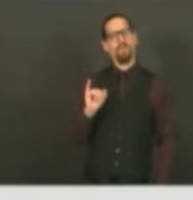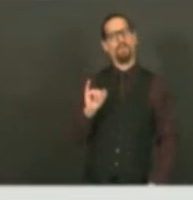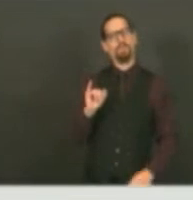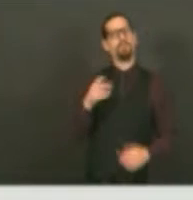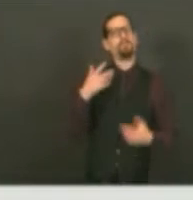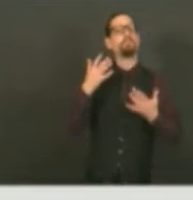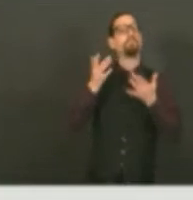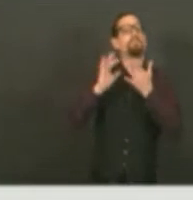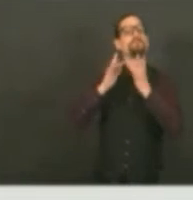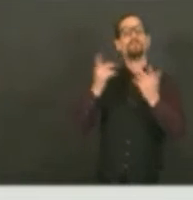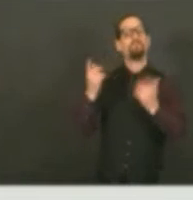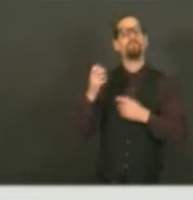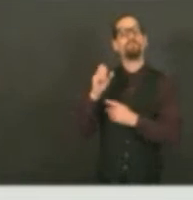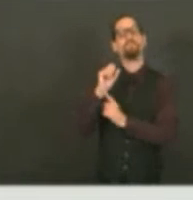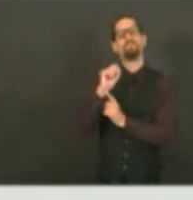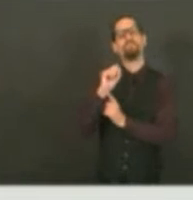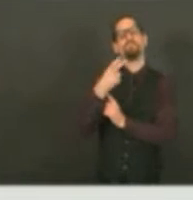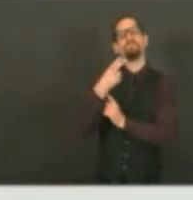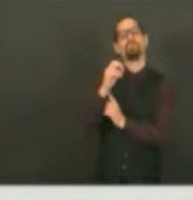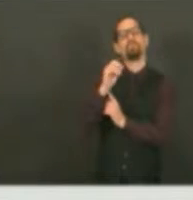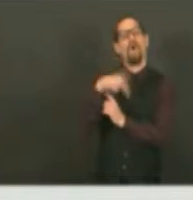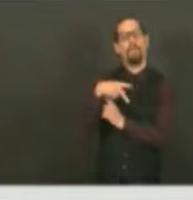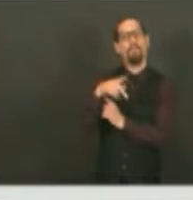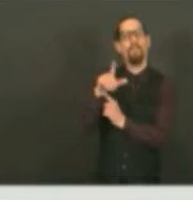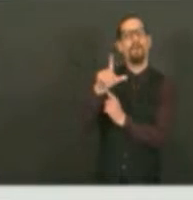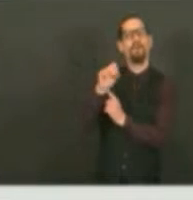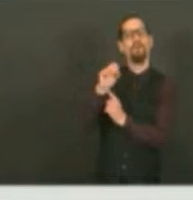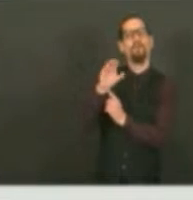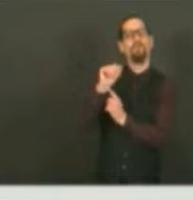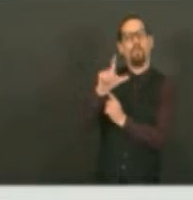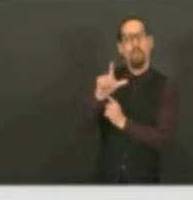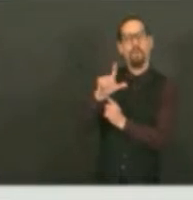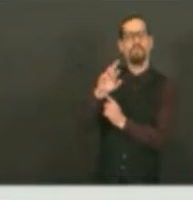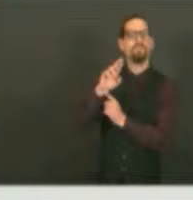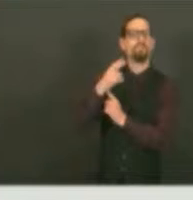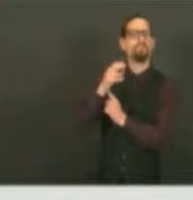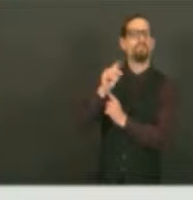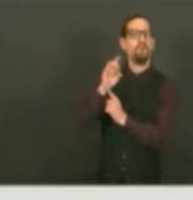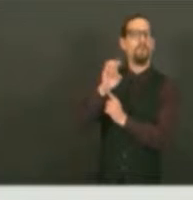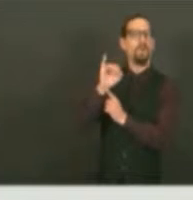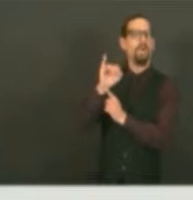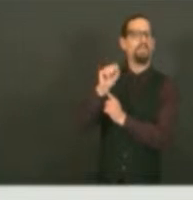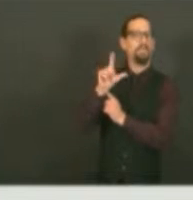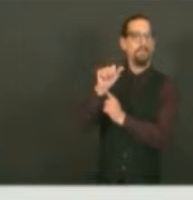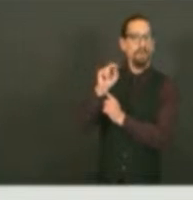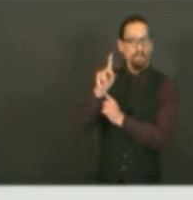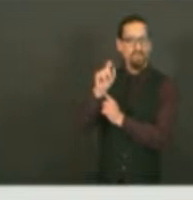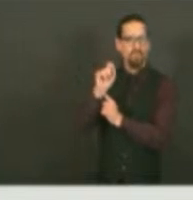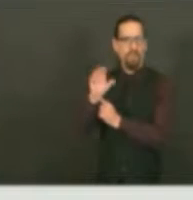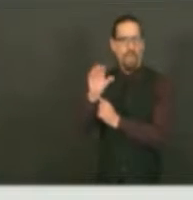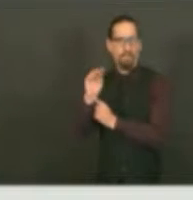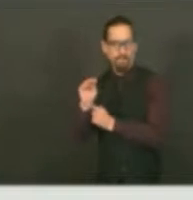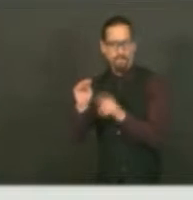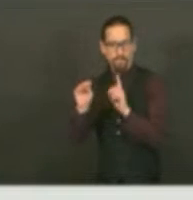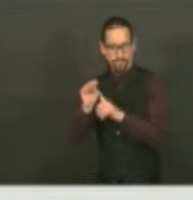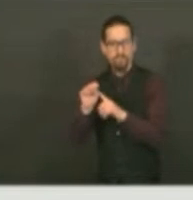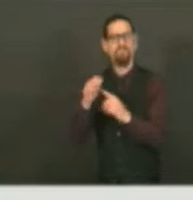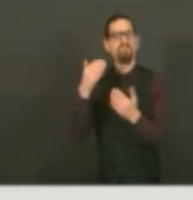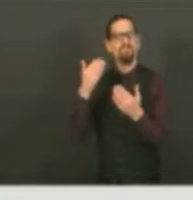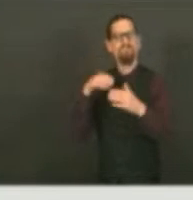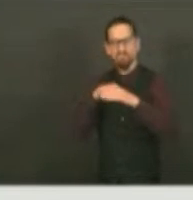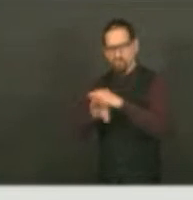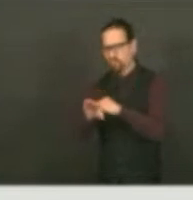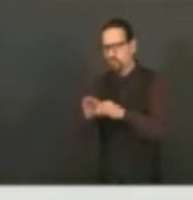shoplocalrhodeisland.com and do all your shopping locally online through that website.